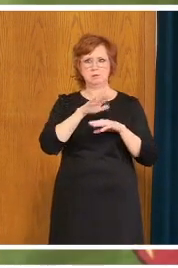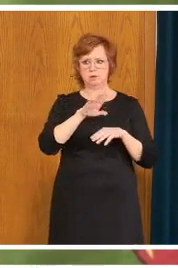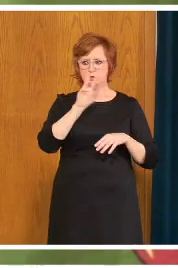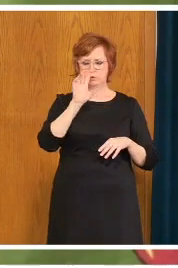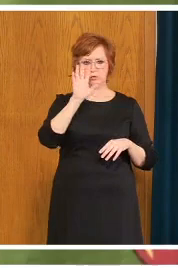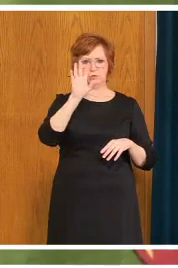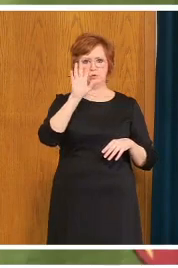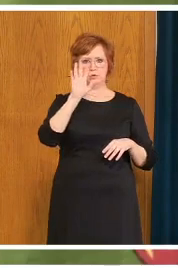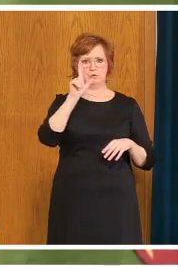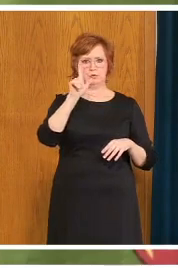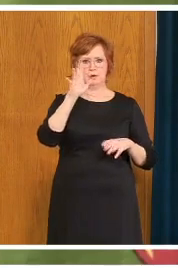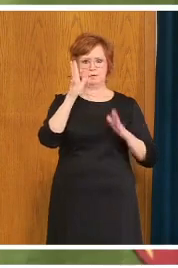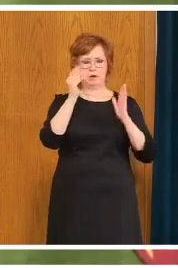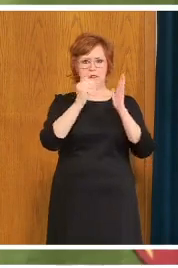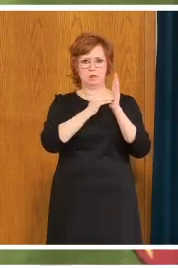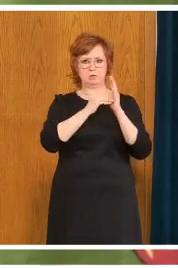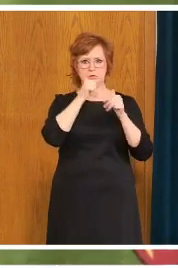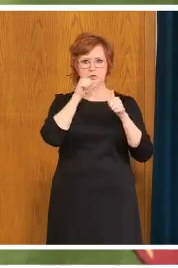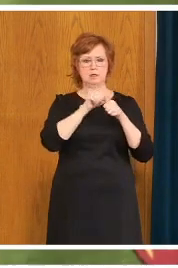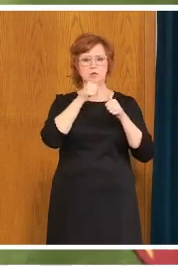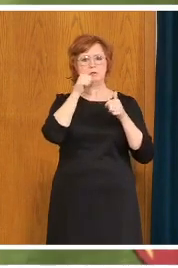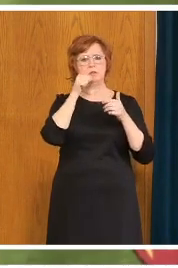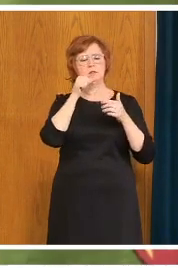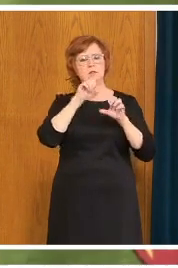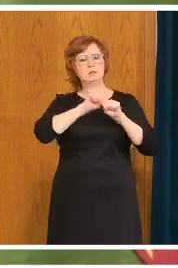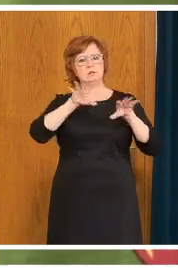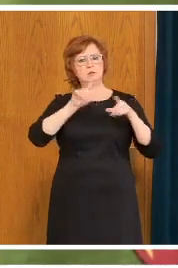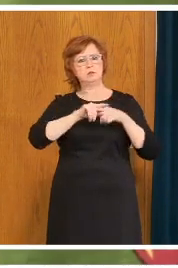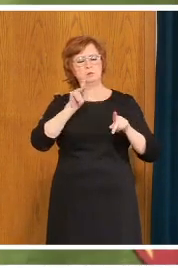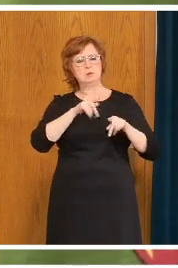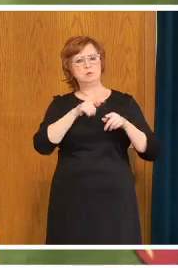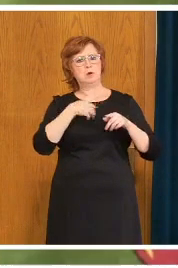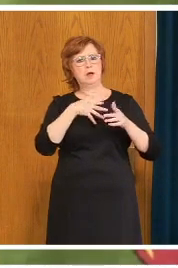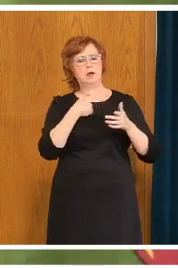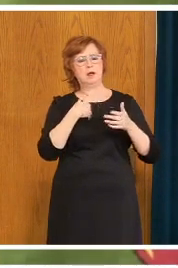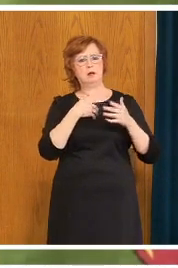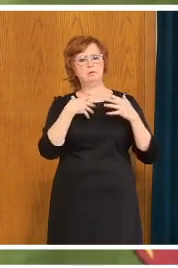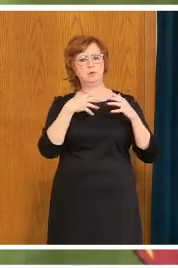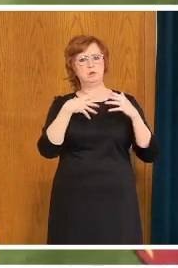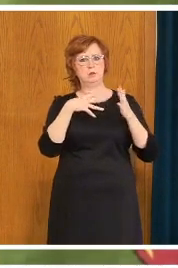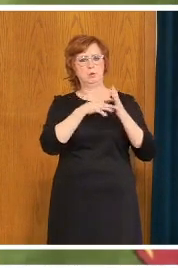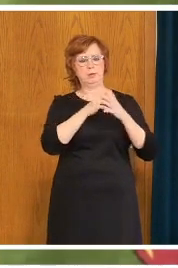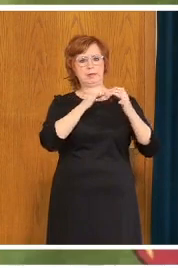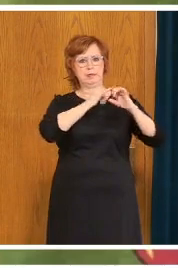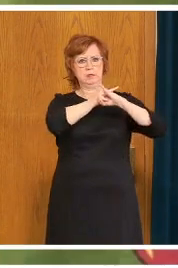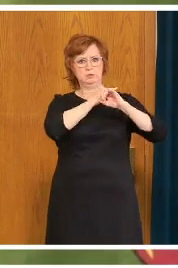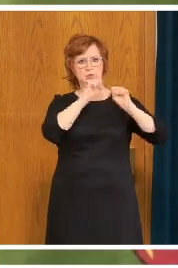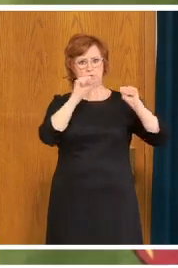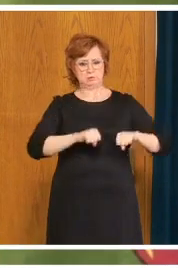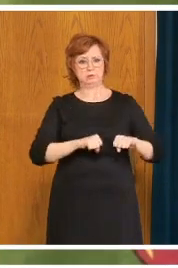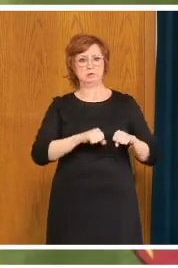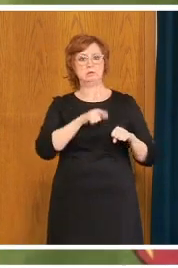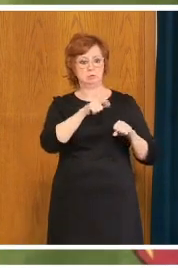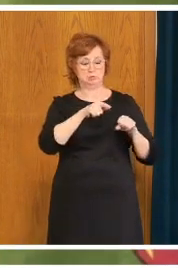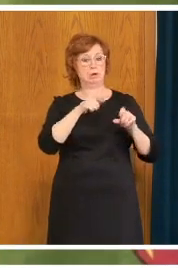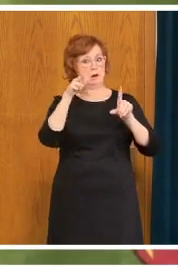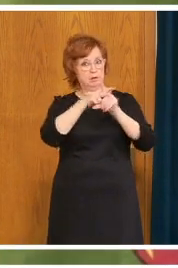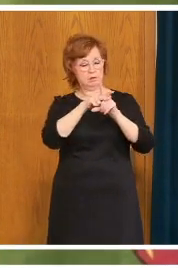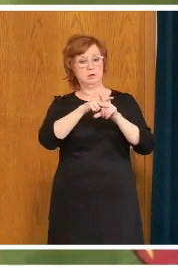out to individuals that were immune compromised across the province that made the list of getting their vaccine. If the